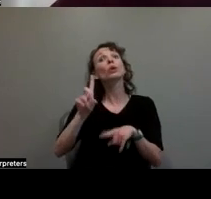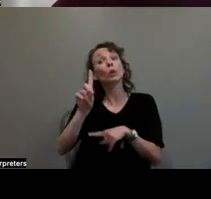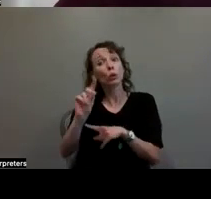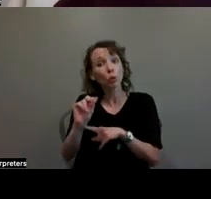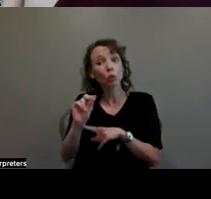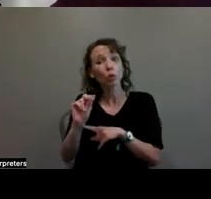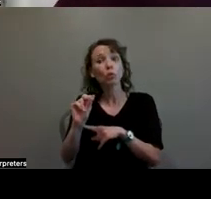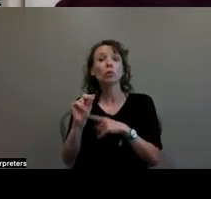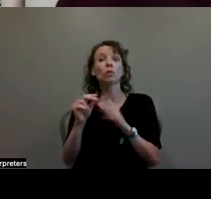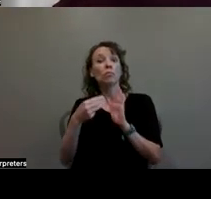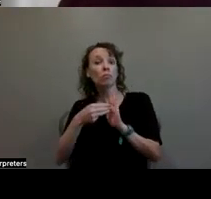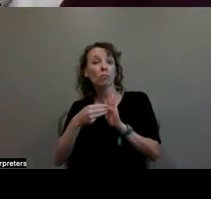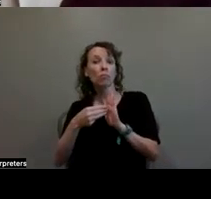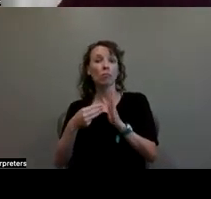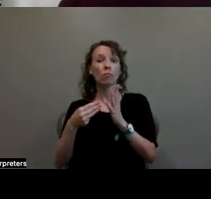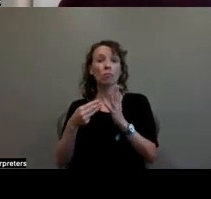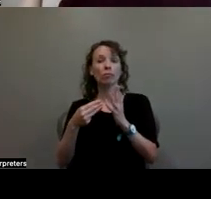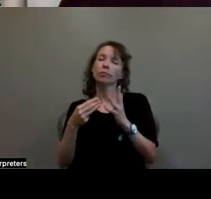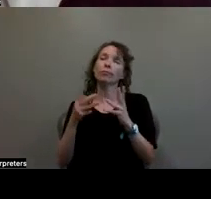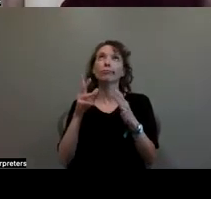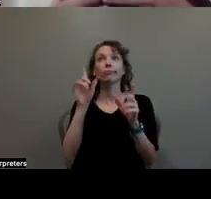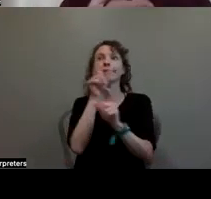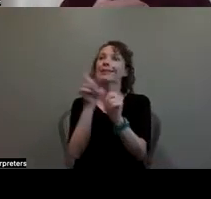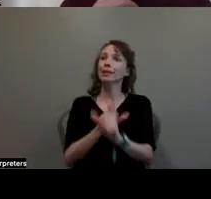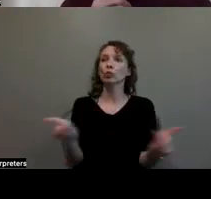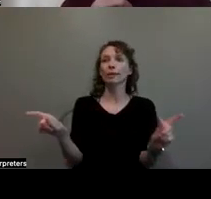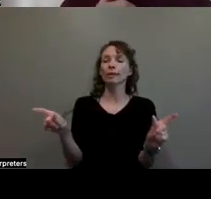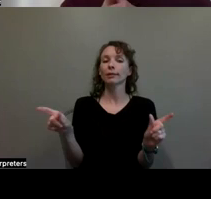the sequence, basically sequence recovery, or the sequence